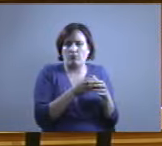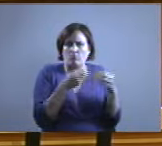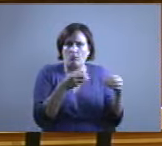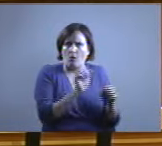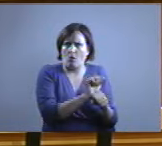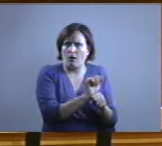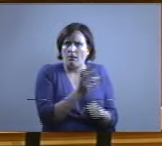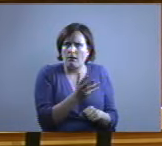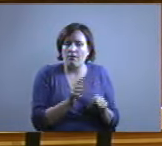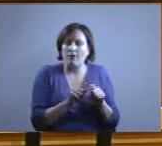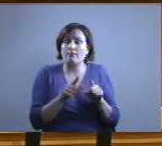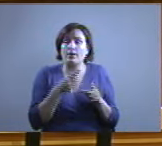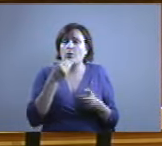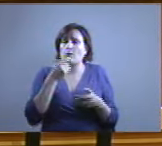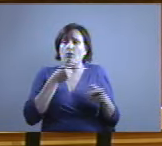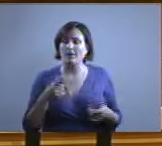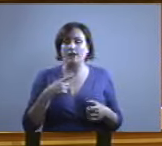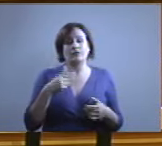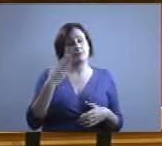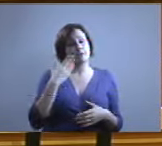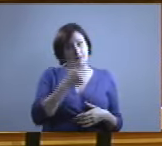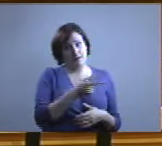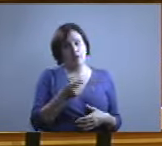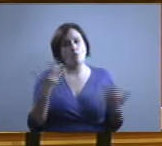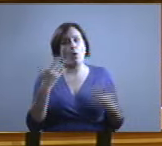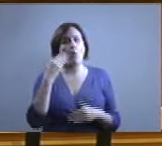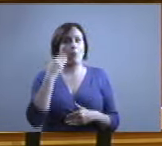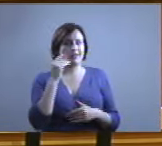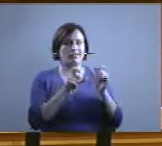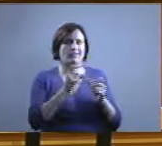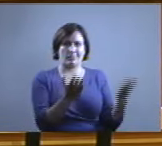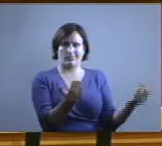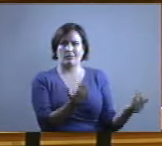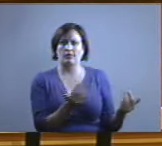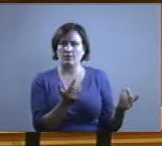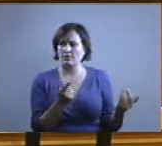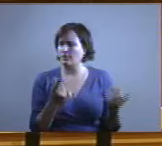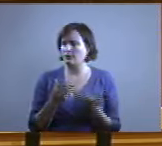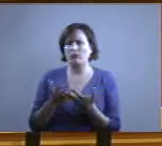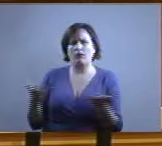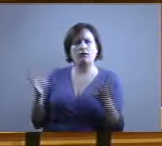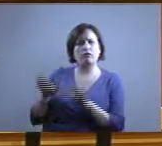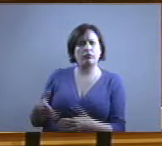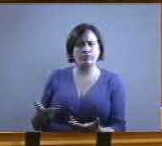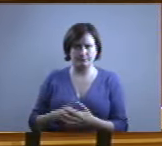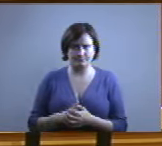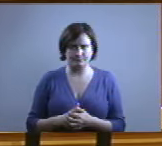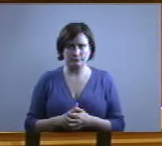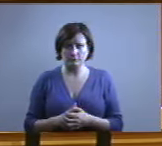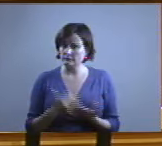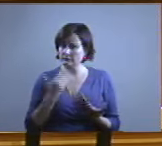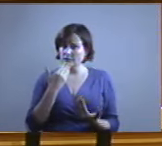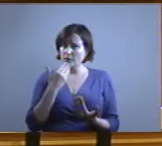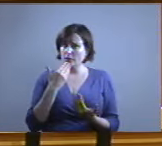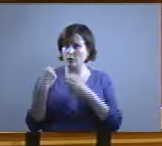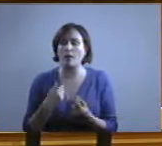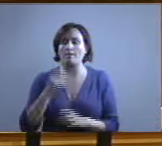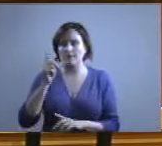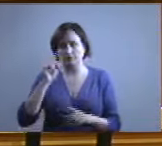this is unregulated and cannot cater for minority. There is no evidence that suggests that language practitioners are accountable and that